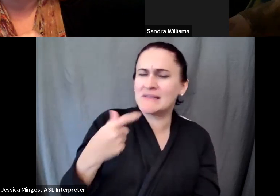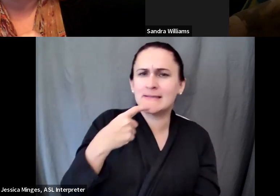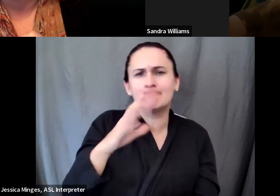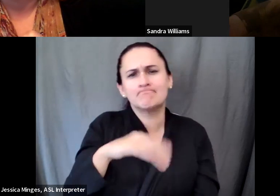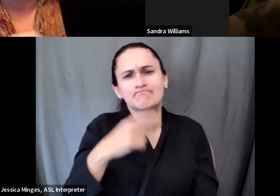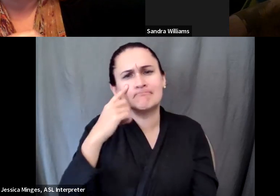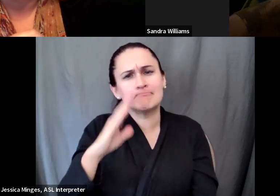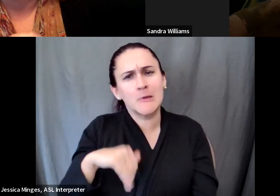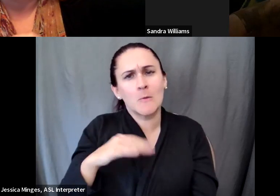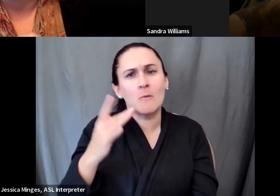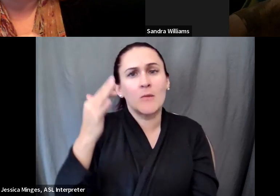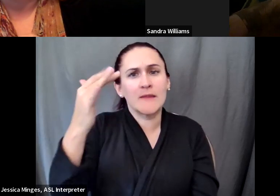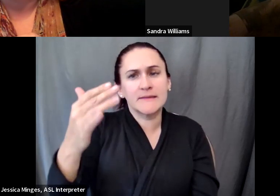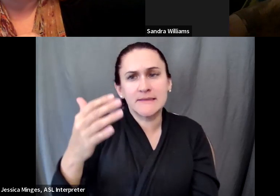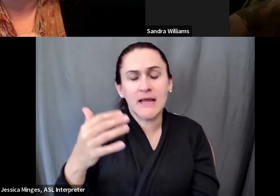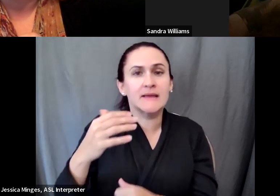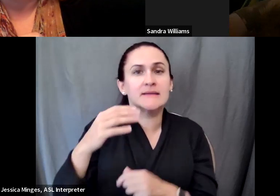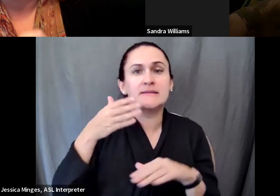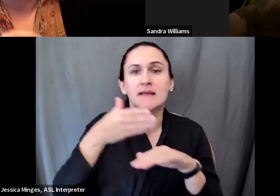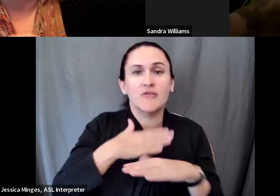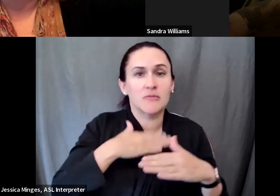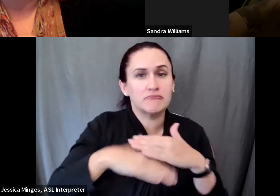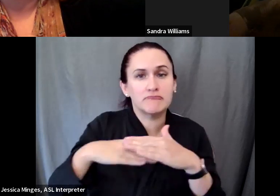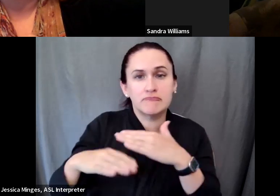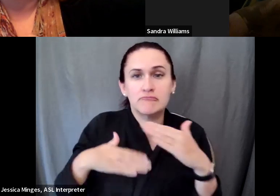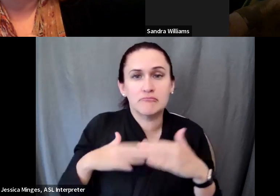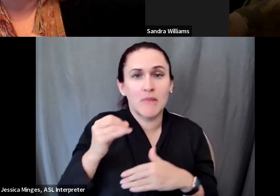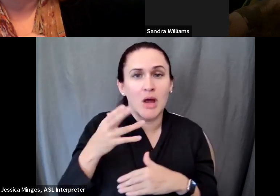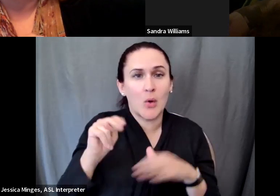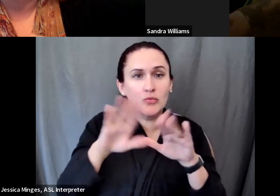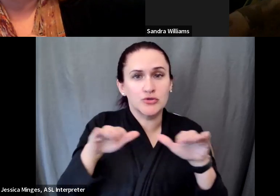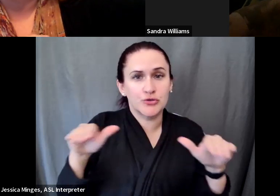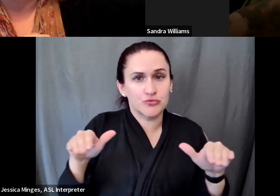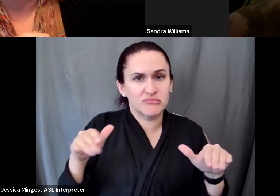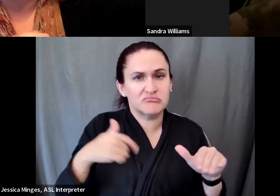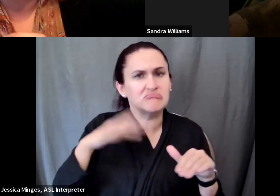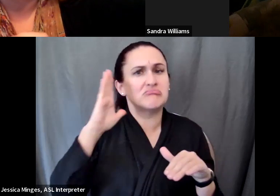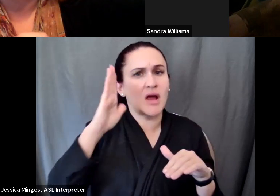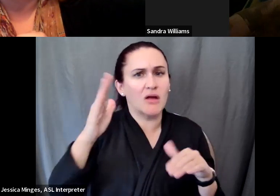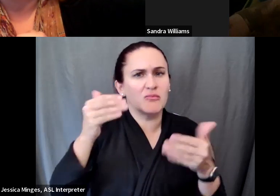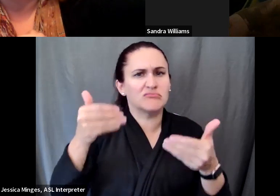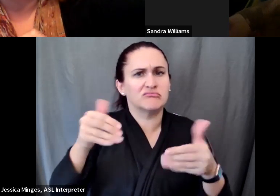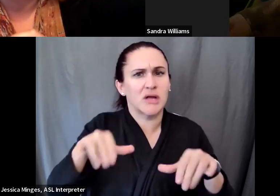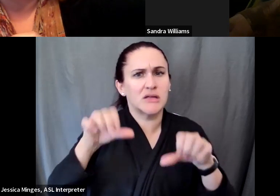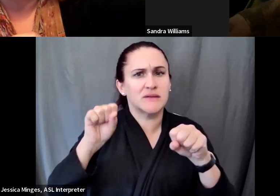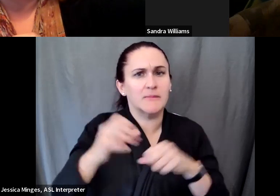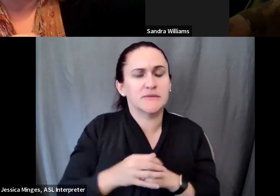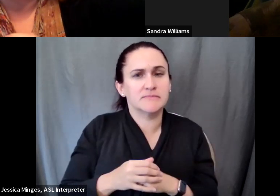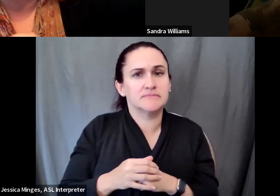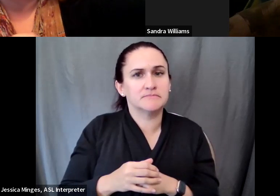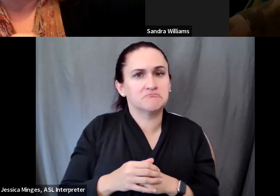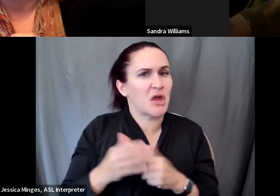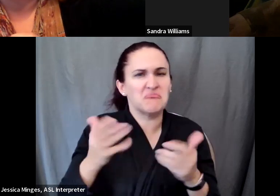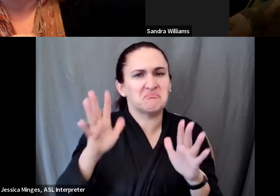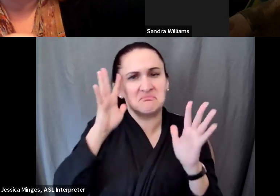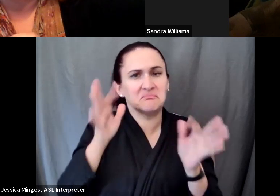of these days after I have my own children, I'm going to do that. There was just no doubt in